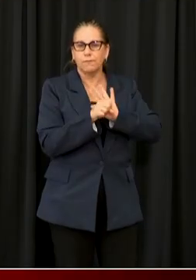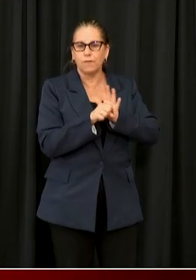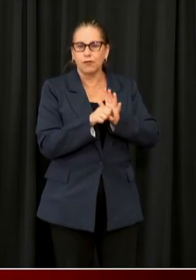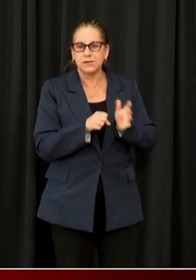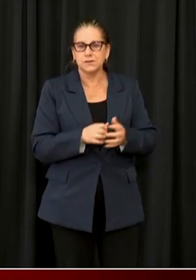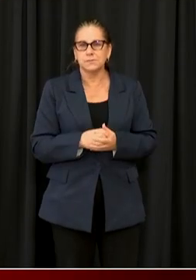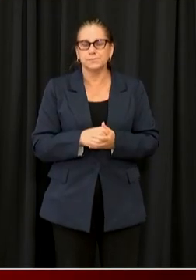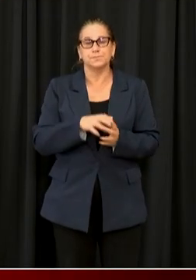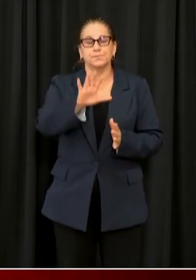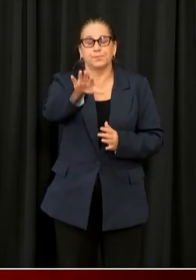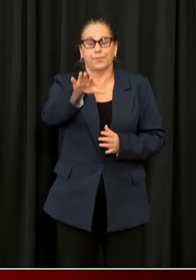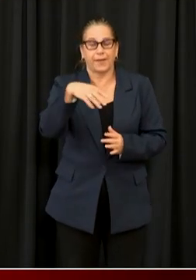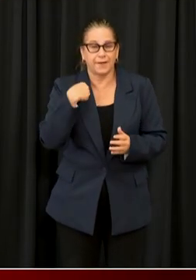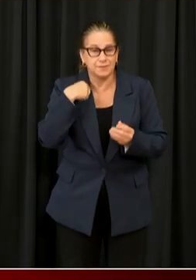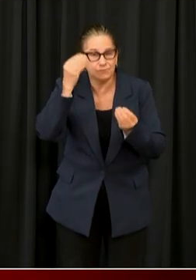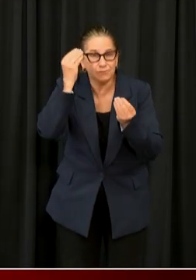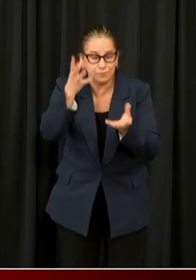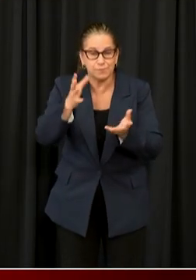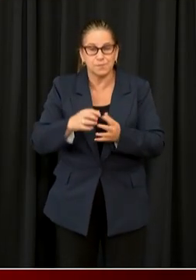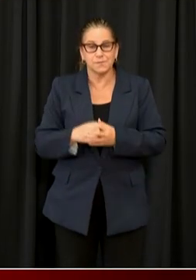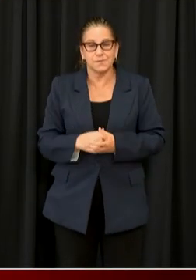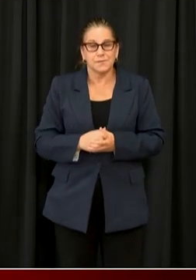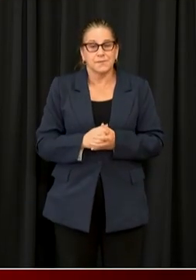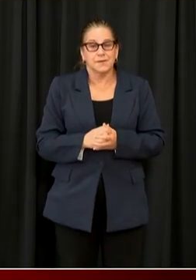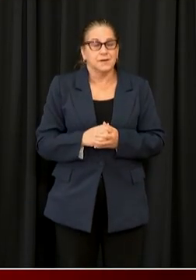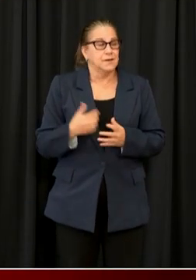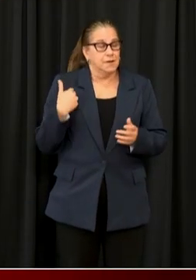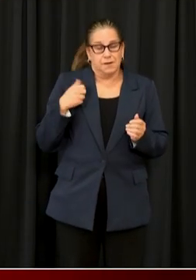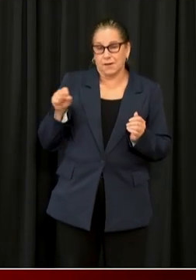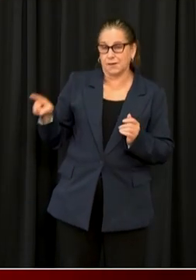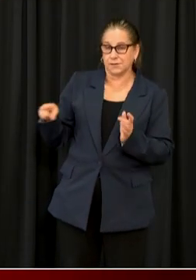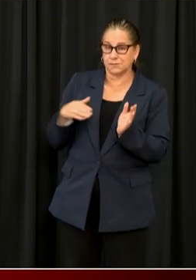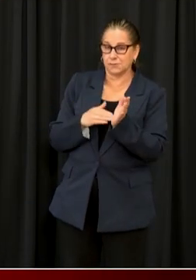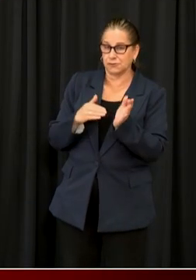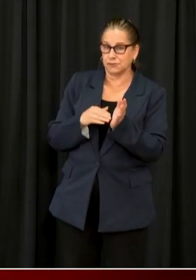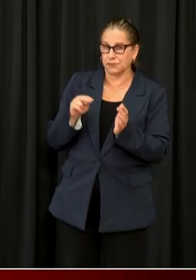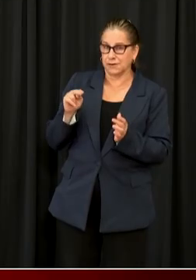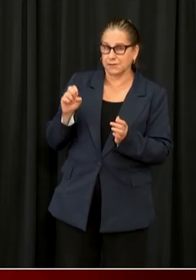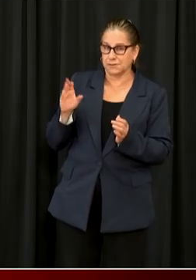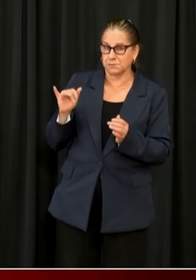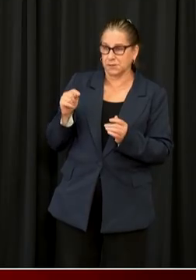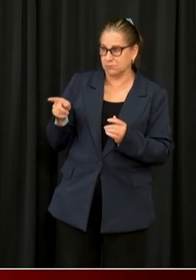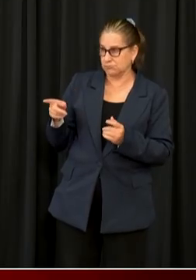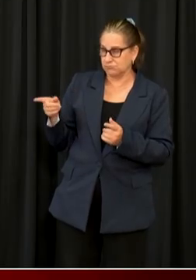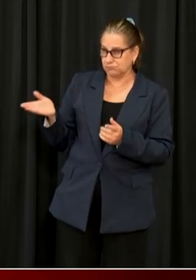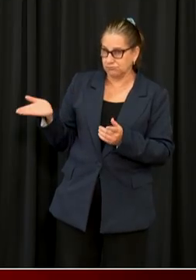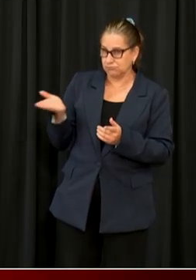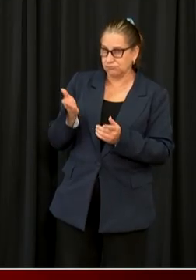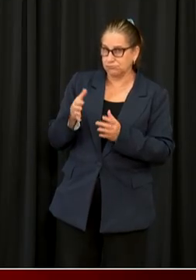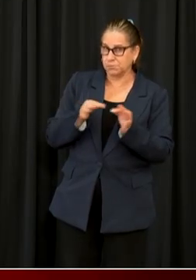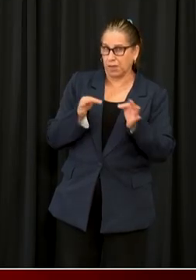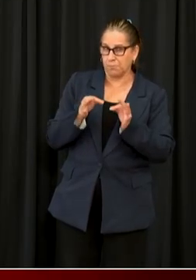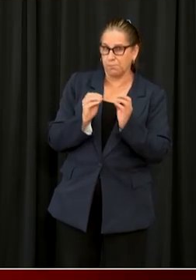also just ask Dr. Nesbitt to say a little bit more as a